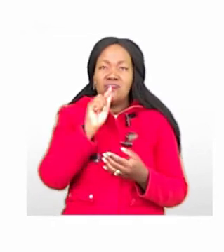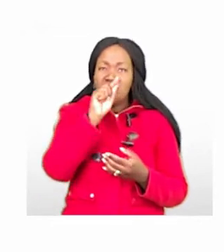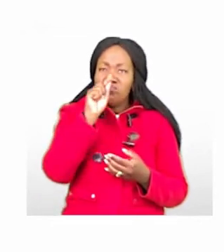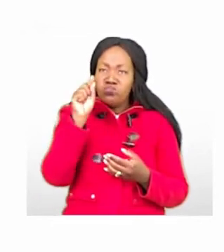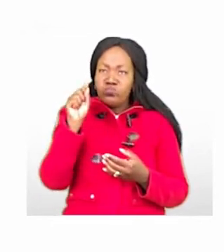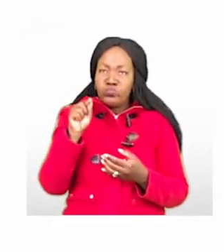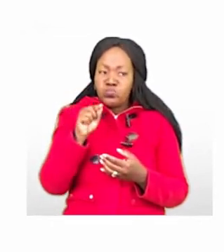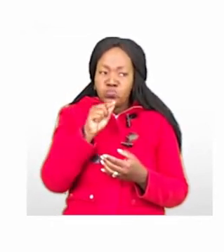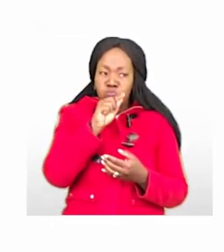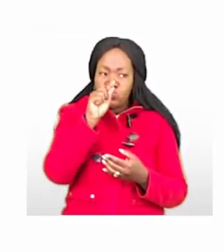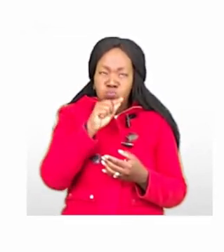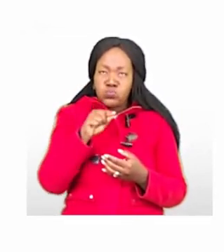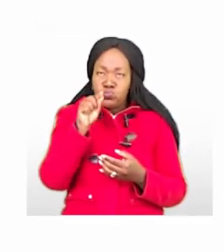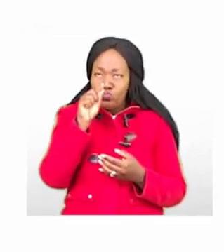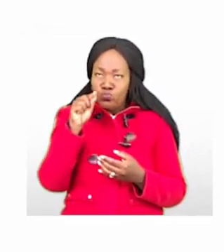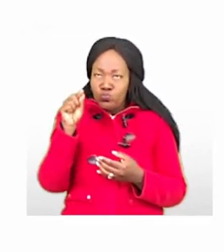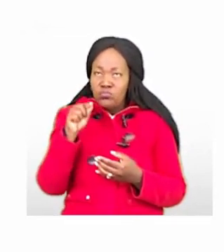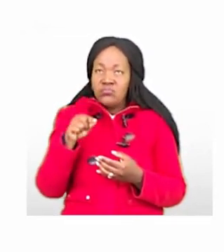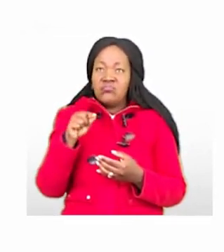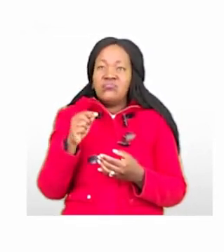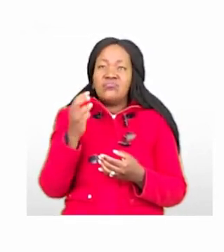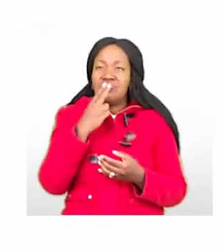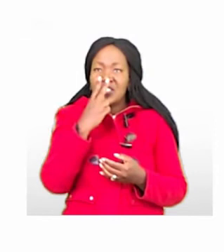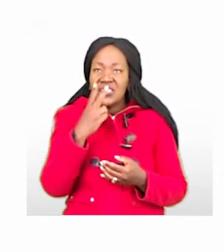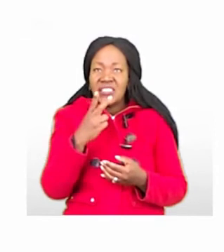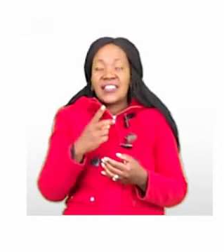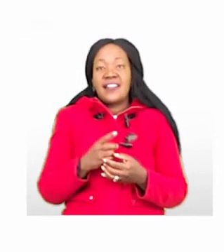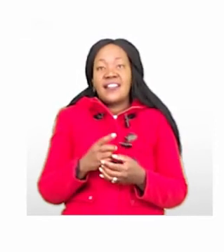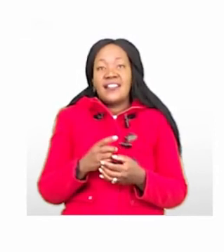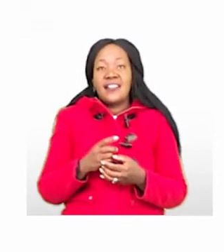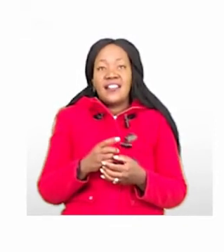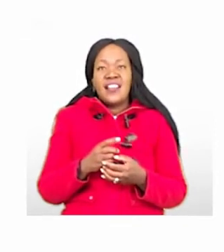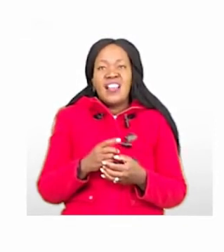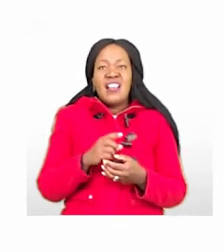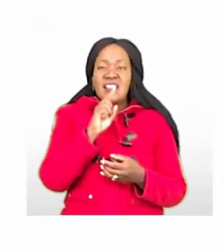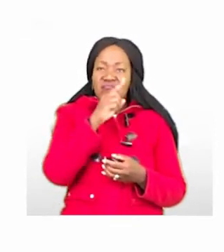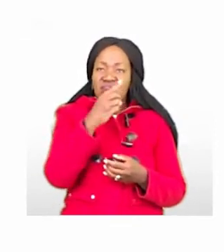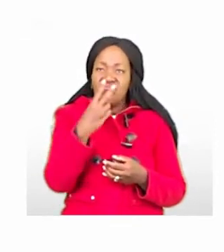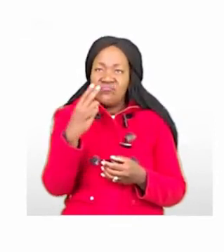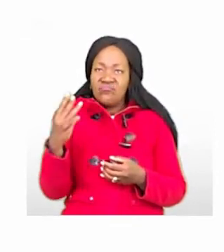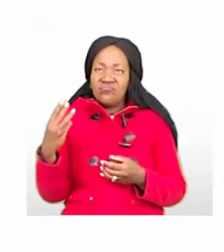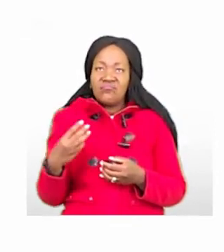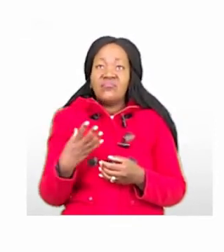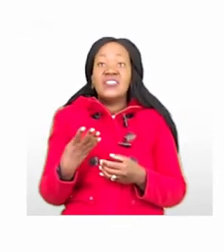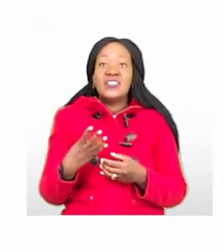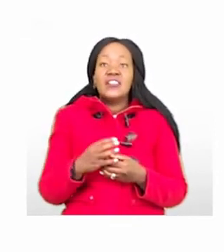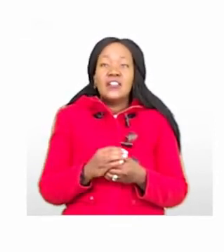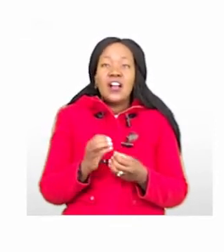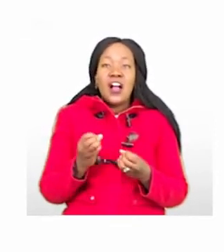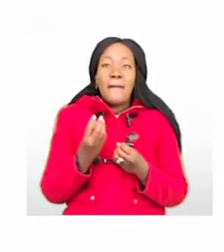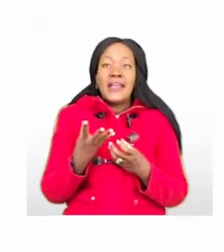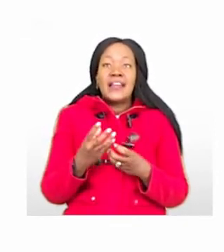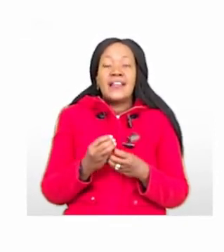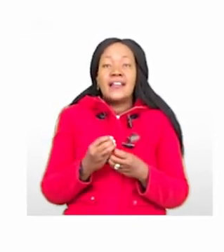as I can see, and I'm sure you can also see the dots. Let's count and see how many dots we have on